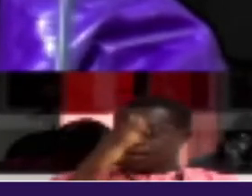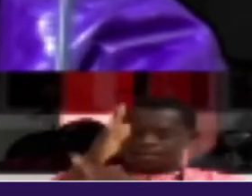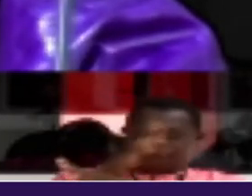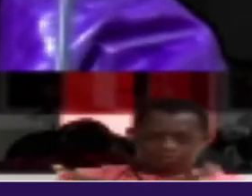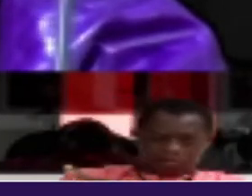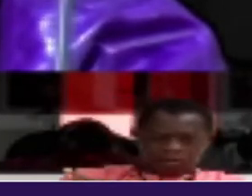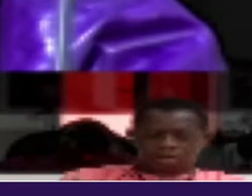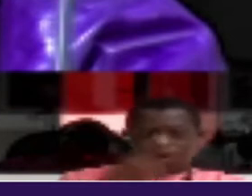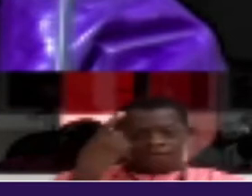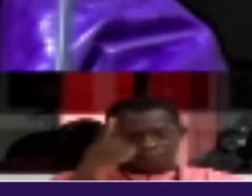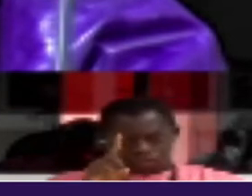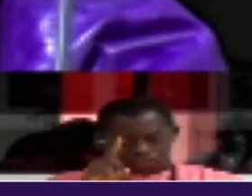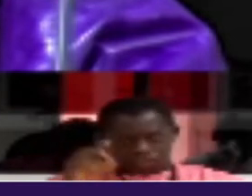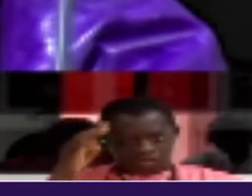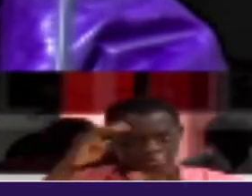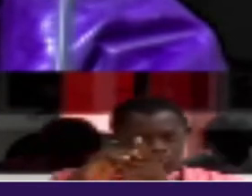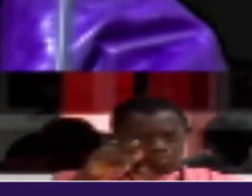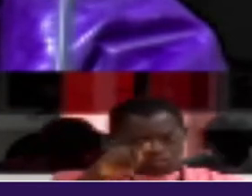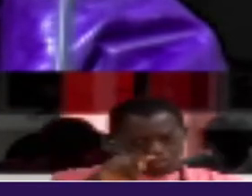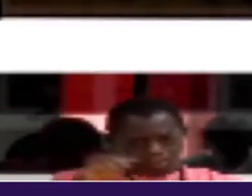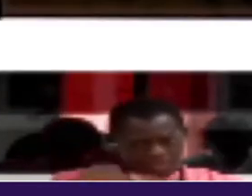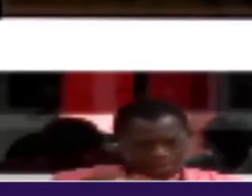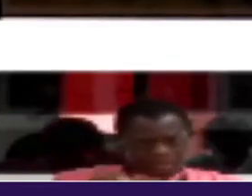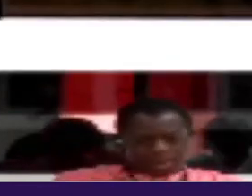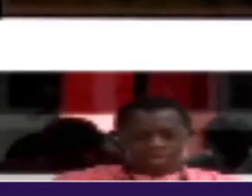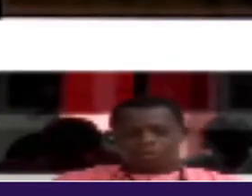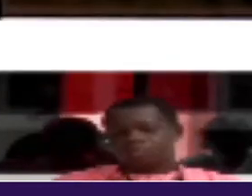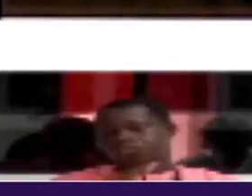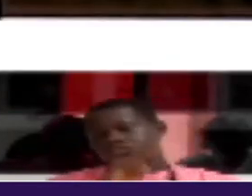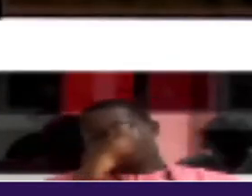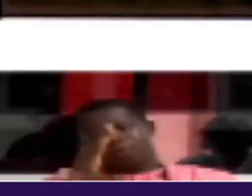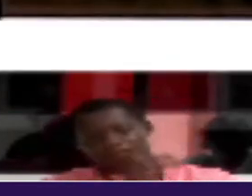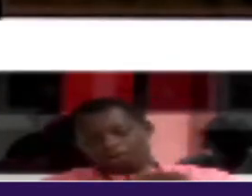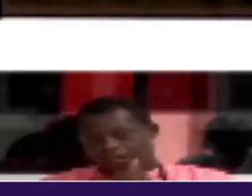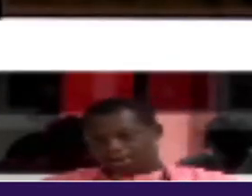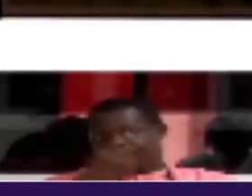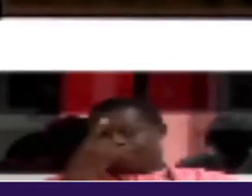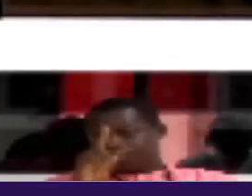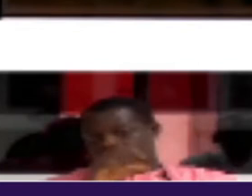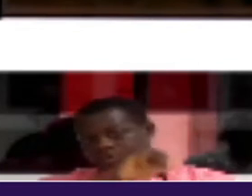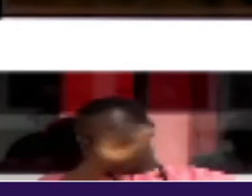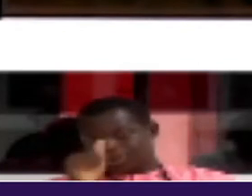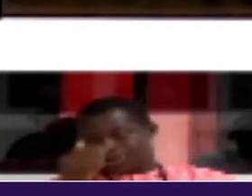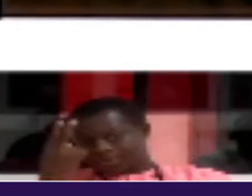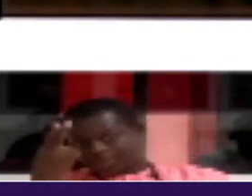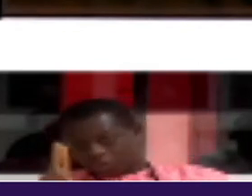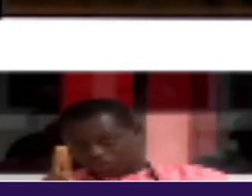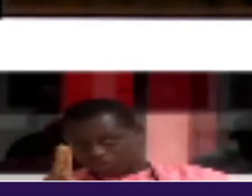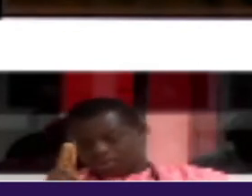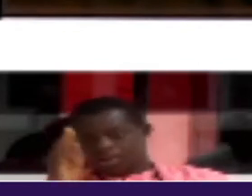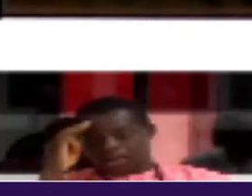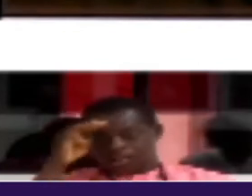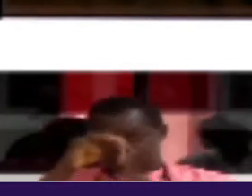my first and second mission. No, after my first and second mission, that the team was later